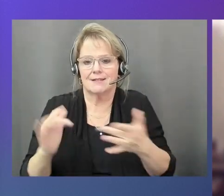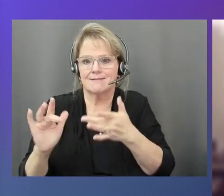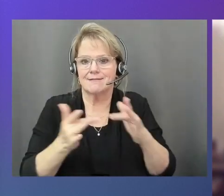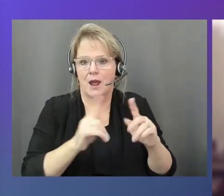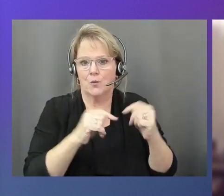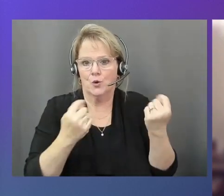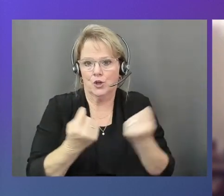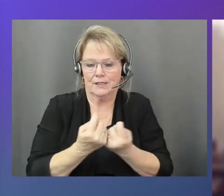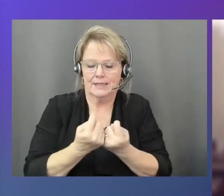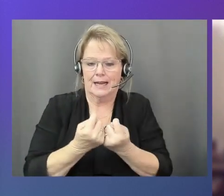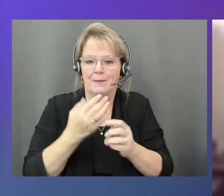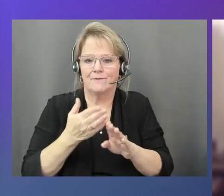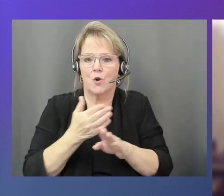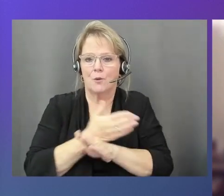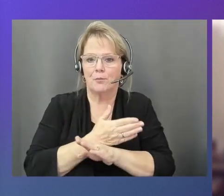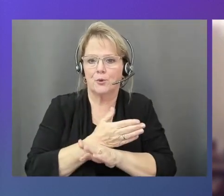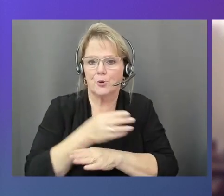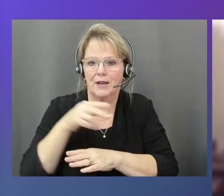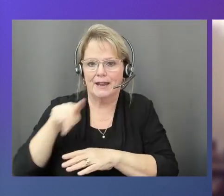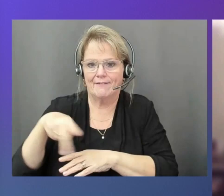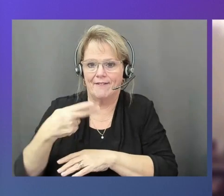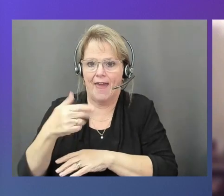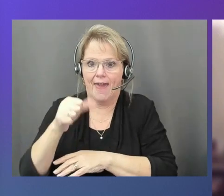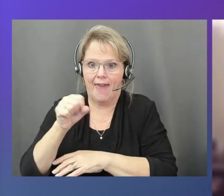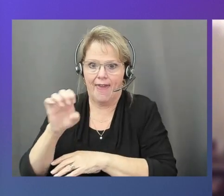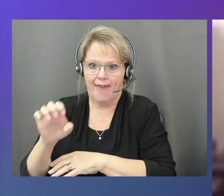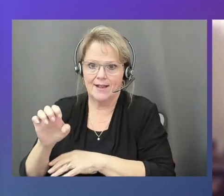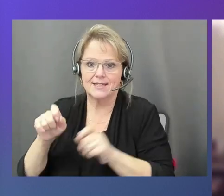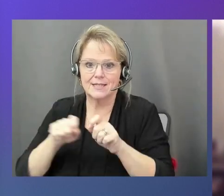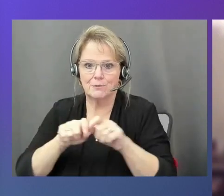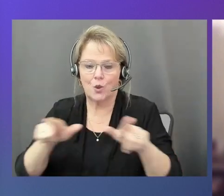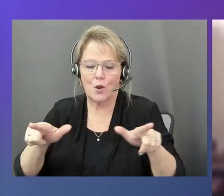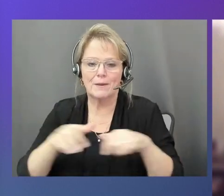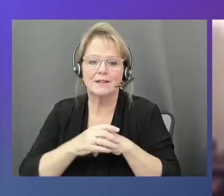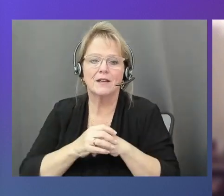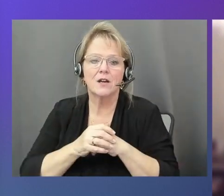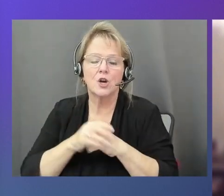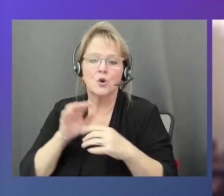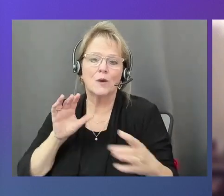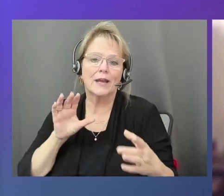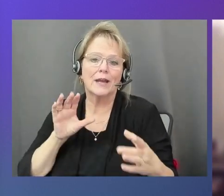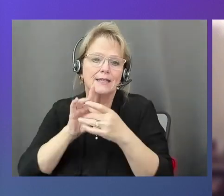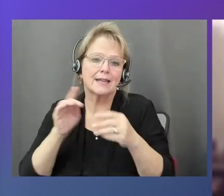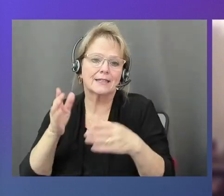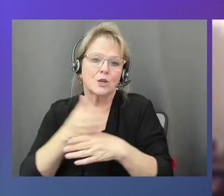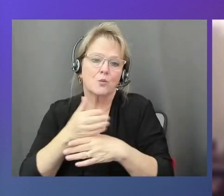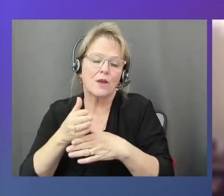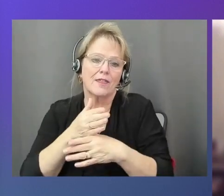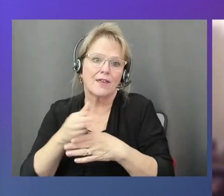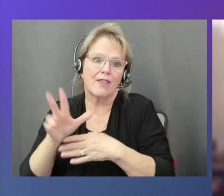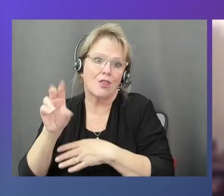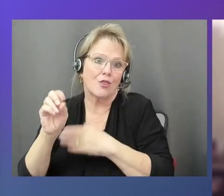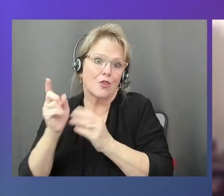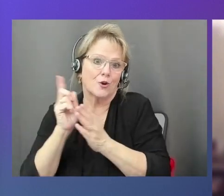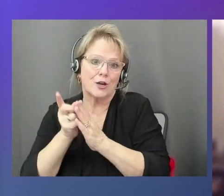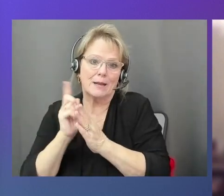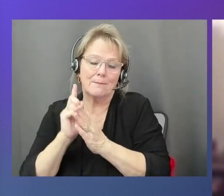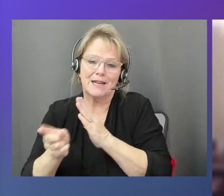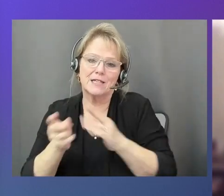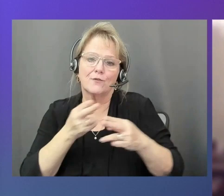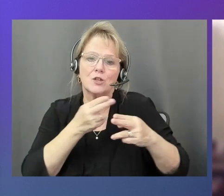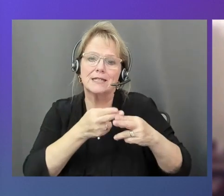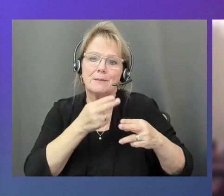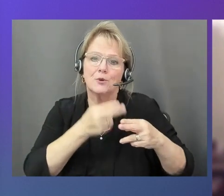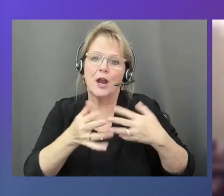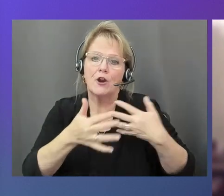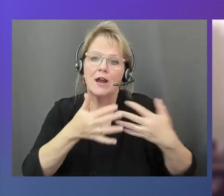on site, we were able to get them connected within a half hour by providing them temporary gateways into the cellular network. This meant that the